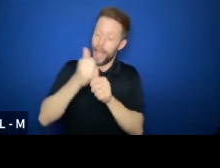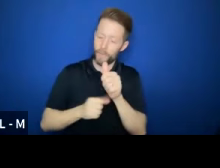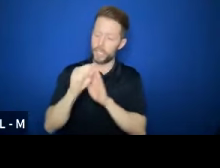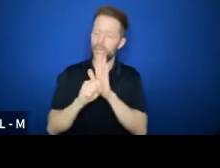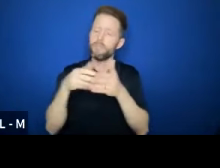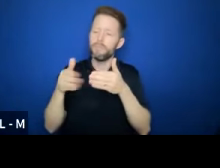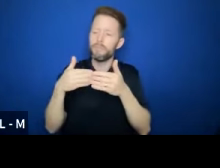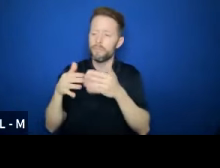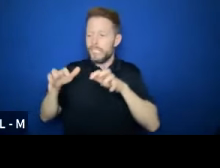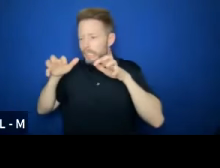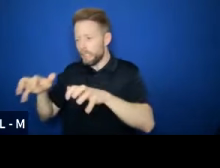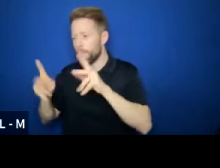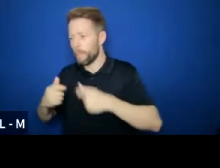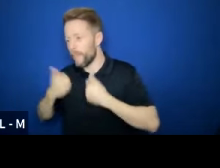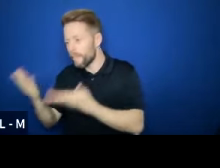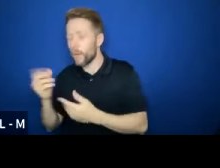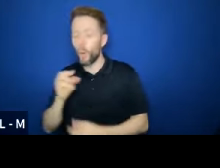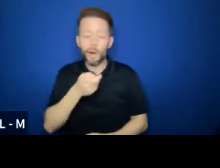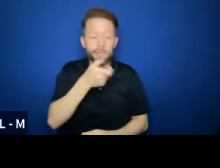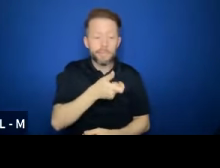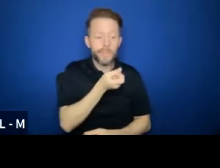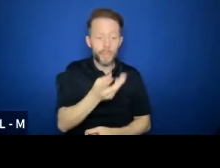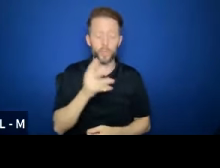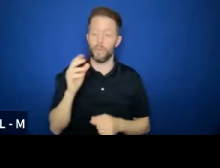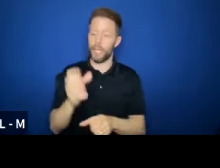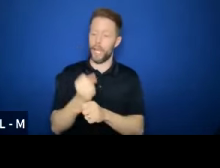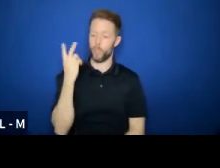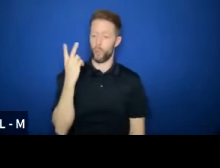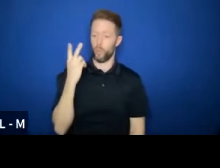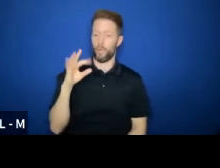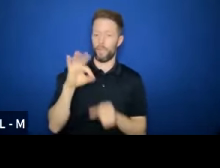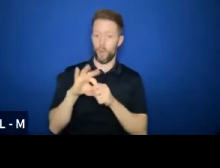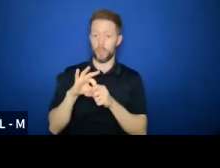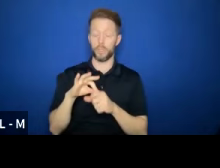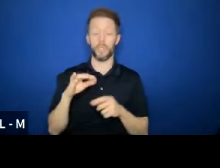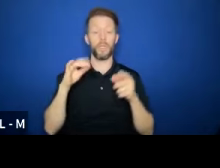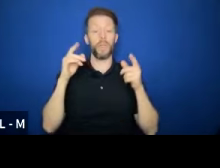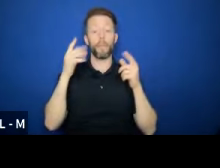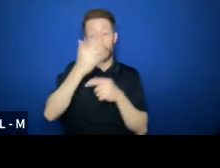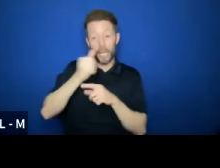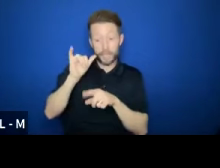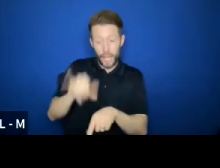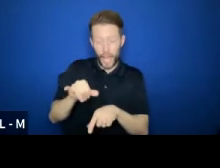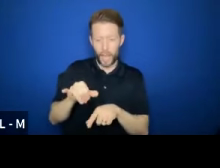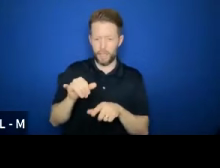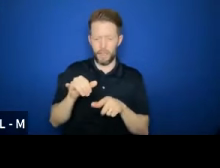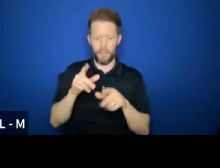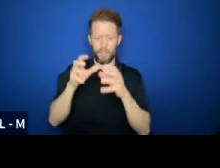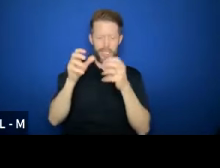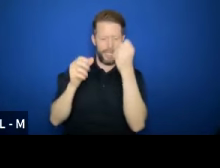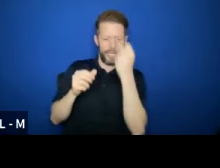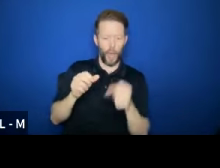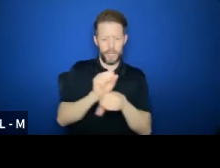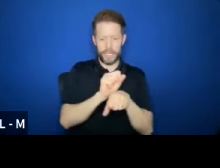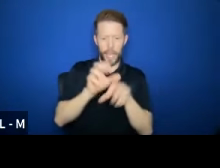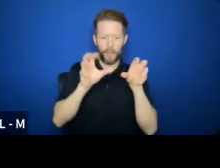population, received 2 votes. And as a result of this, white slave owners were incredibly overrepresented in comparison to their populations, and